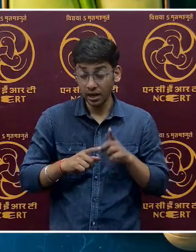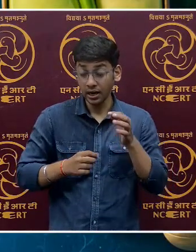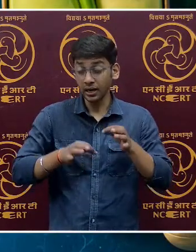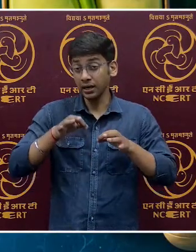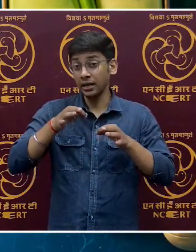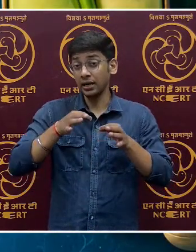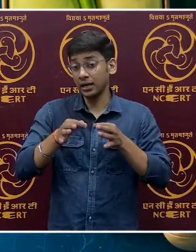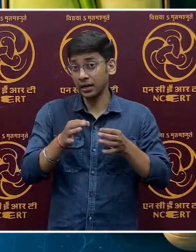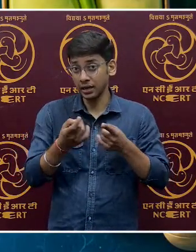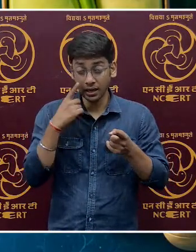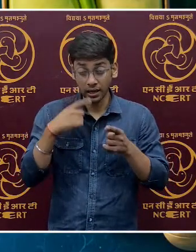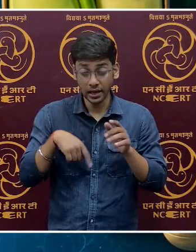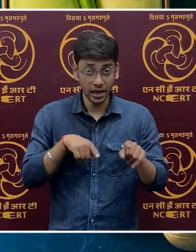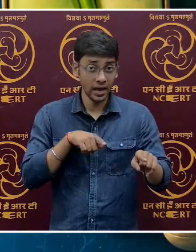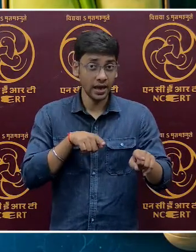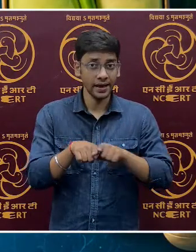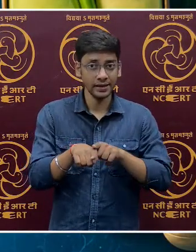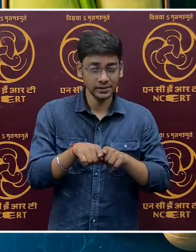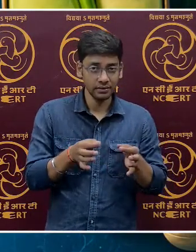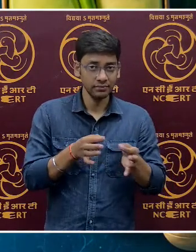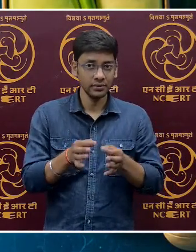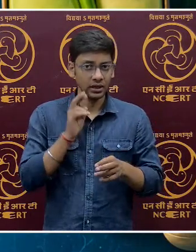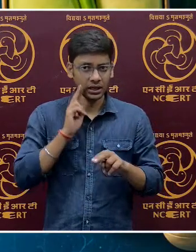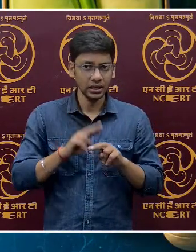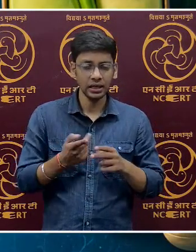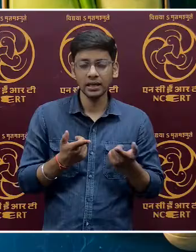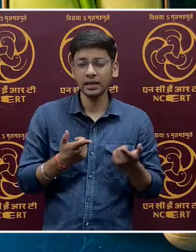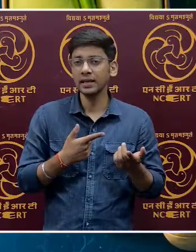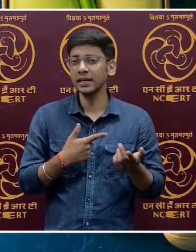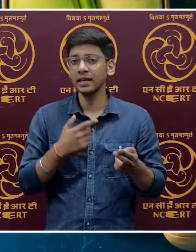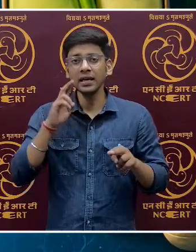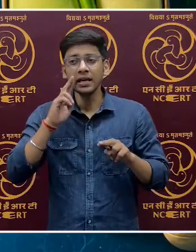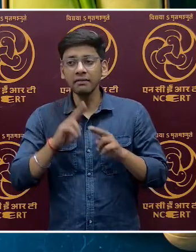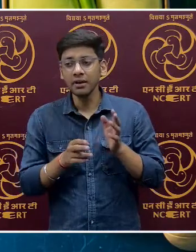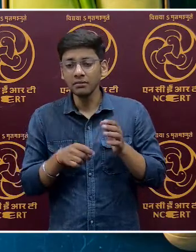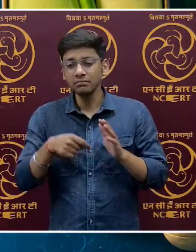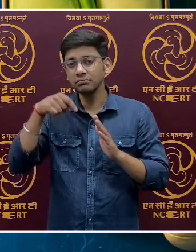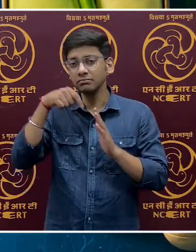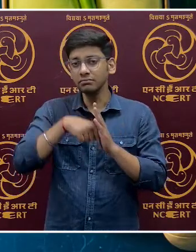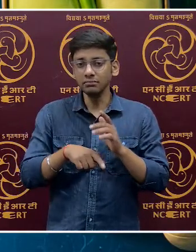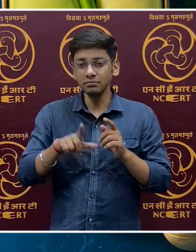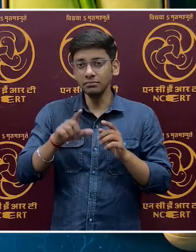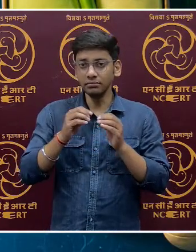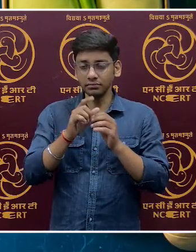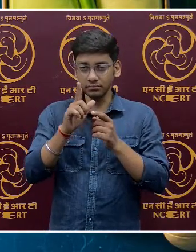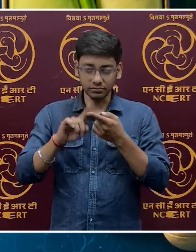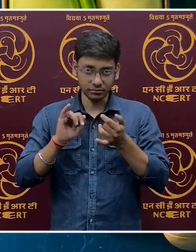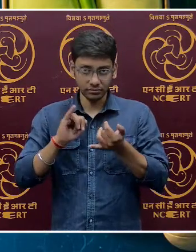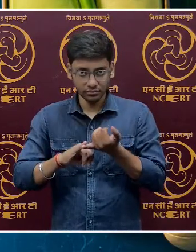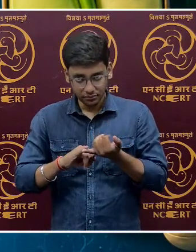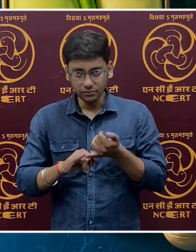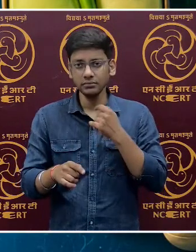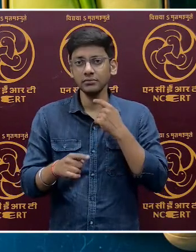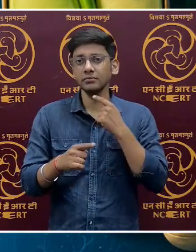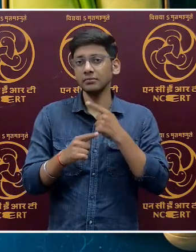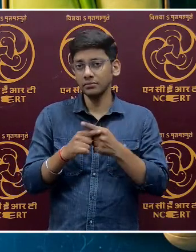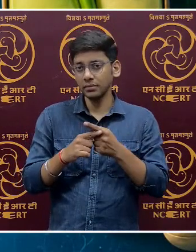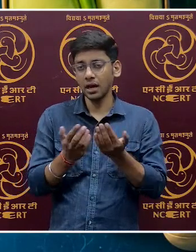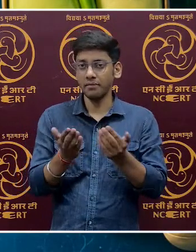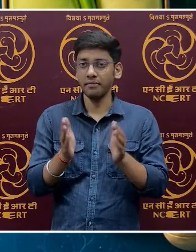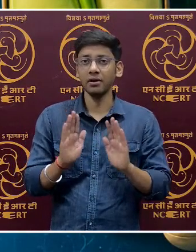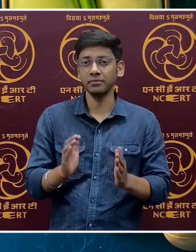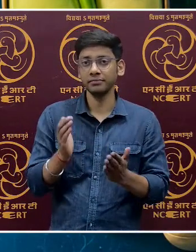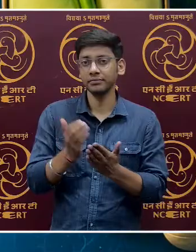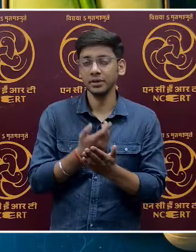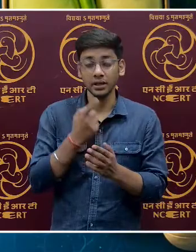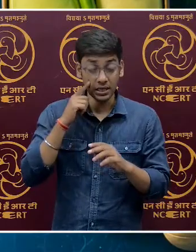to see the example over here. Even if you want to get a detail of the labels, that is also available here, because